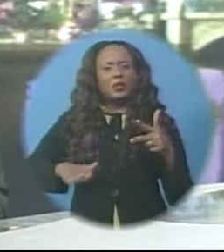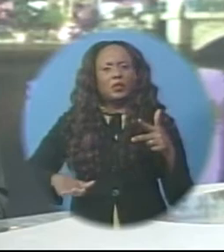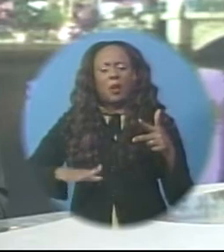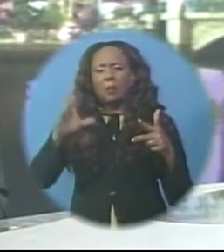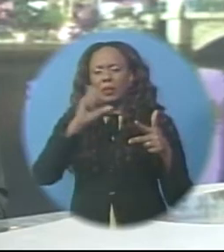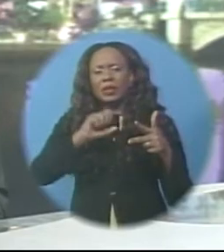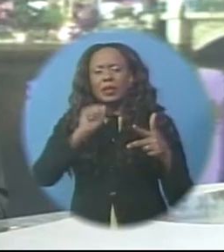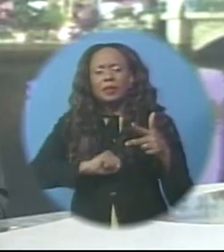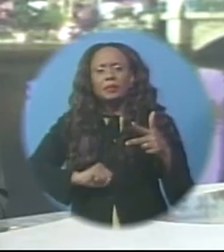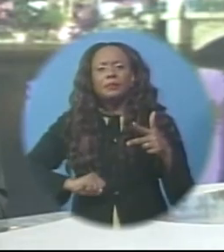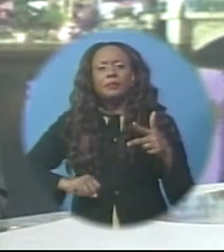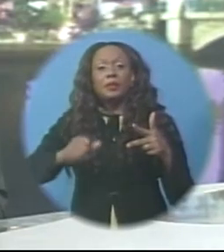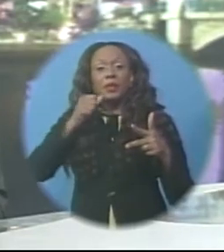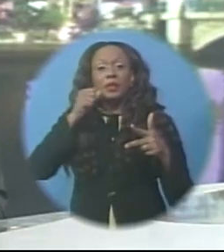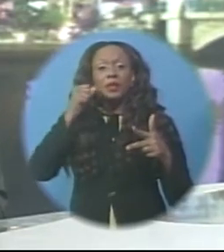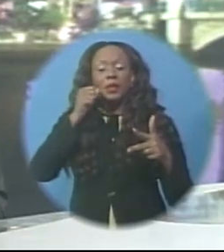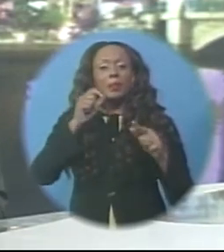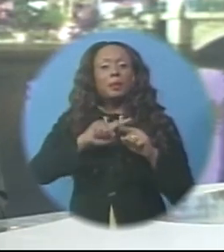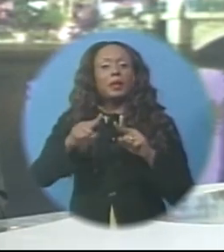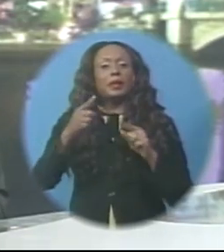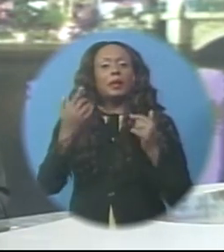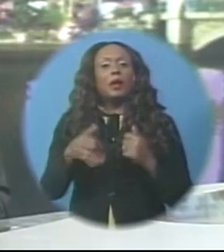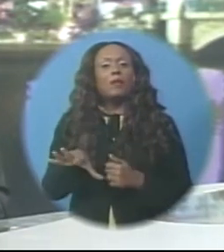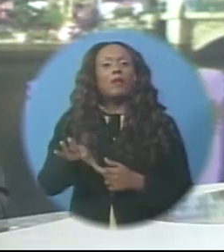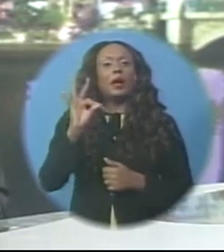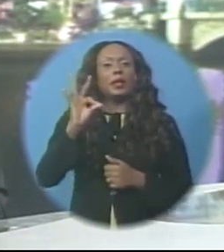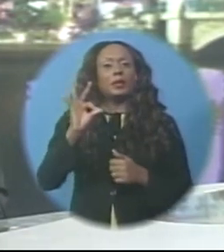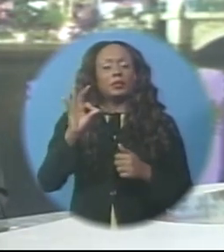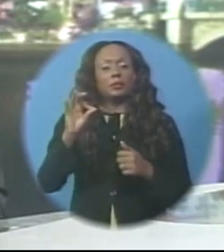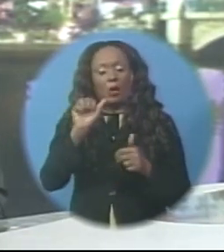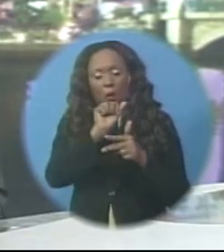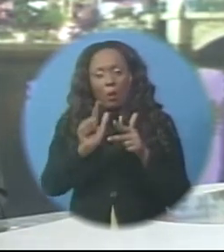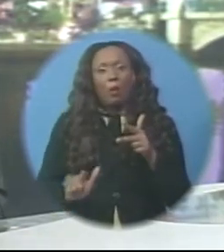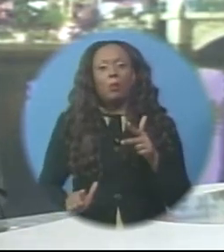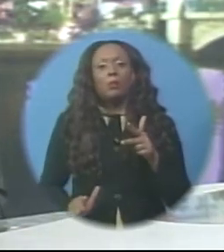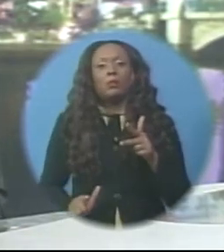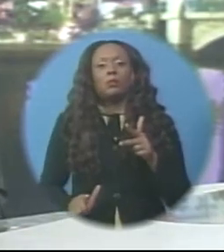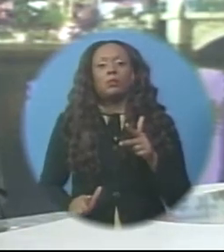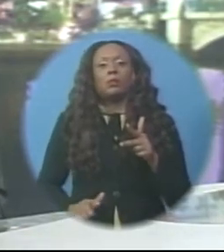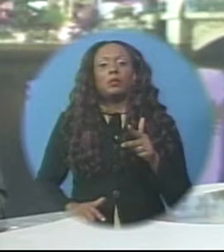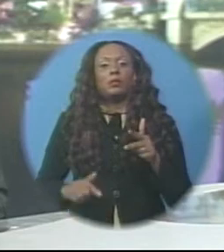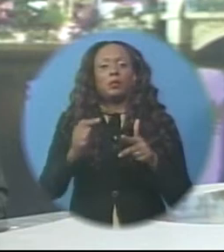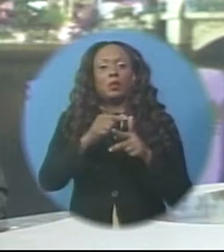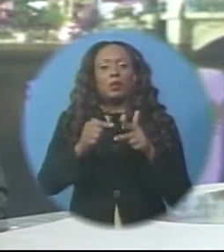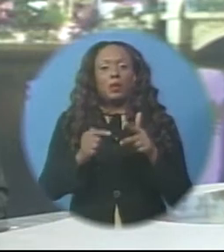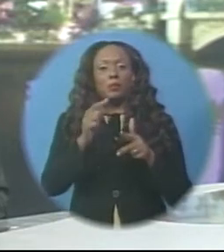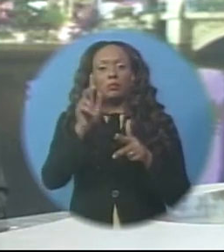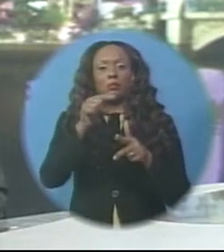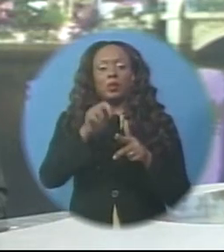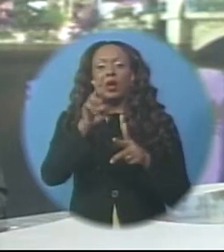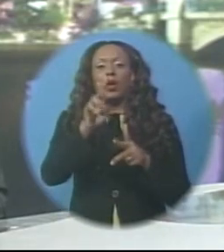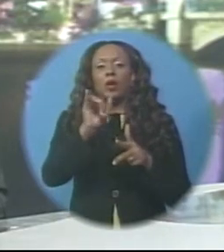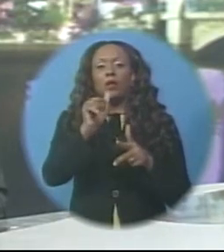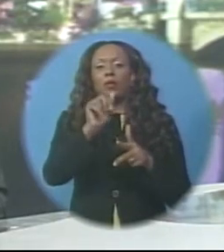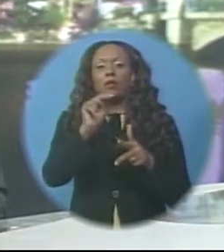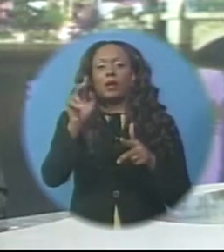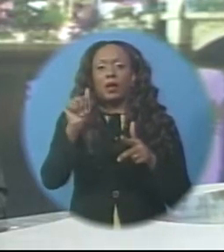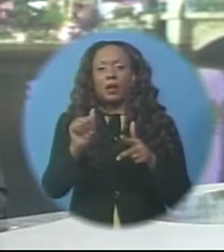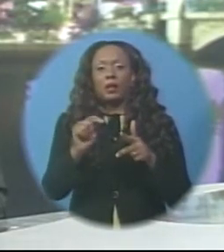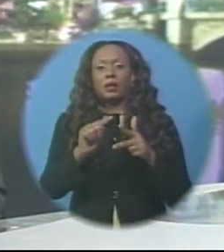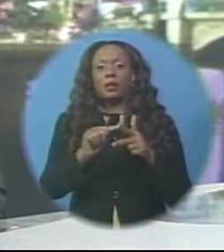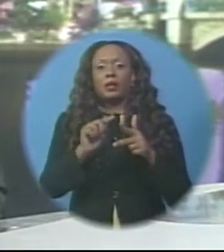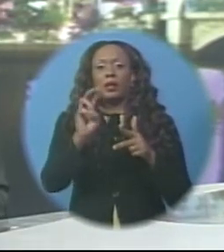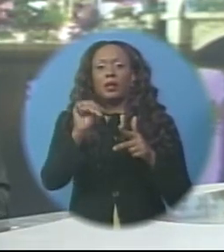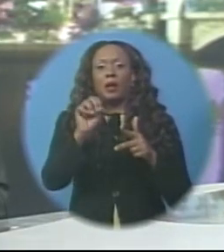were listed as missing yesterday have been traced. Rihanna Denisha Toppin, Mercedes Desiree Bibby, both 13